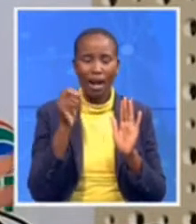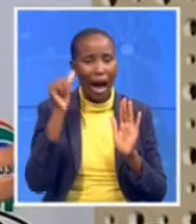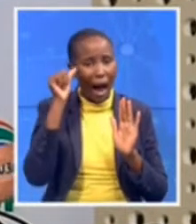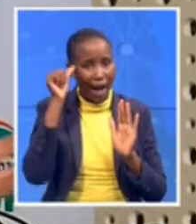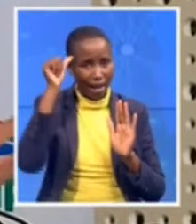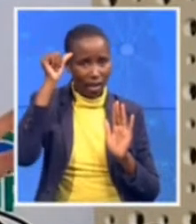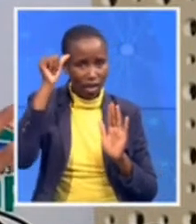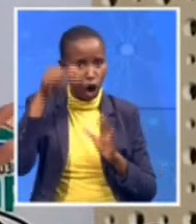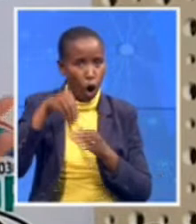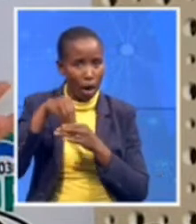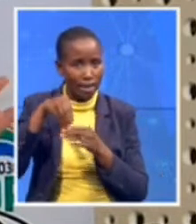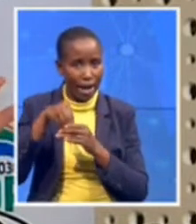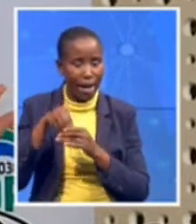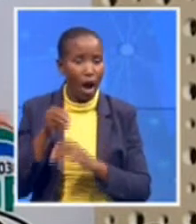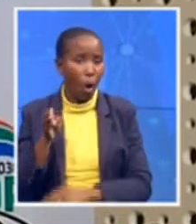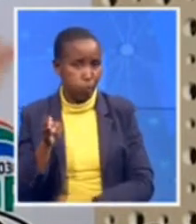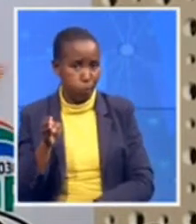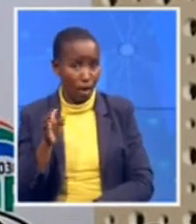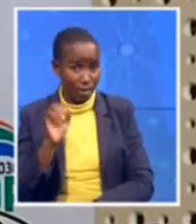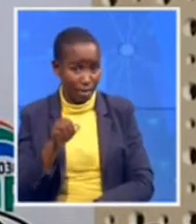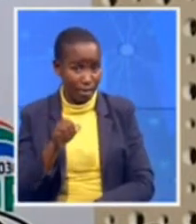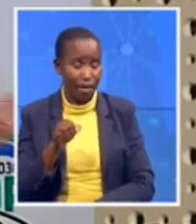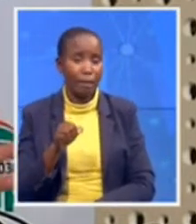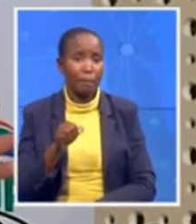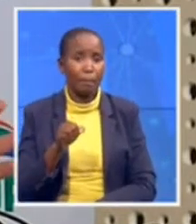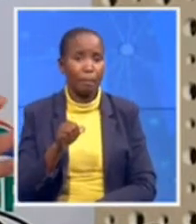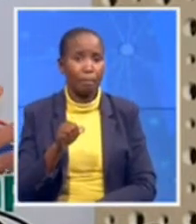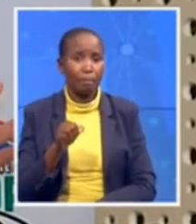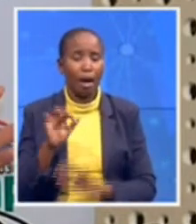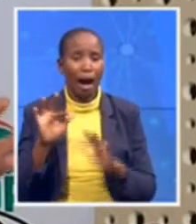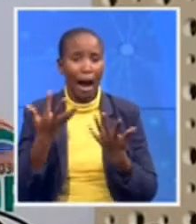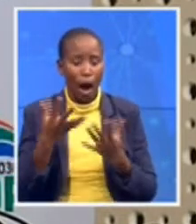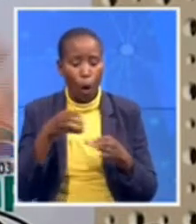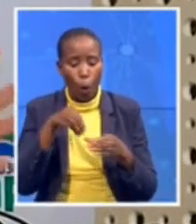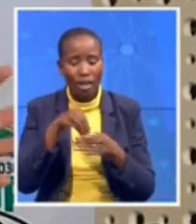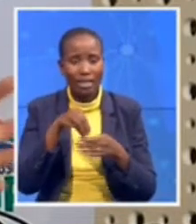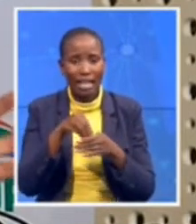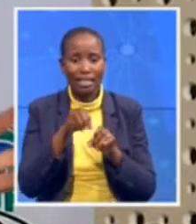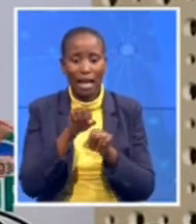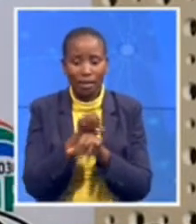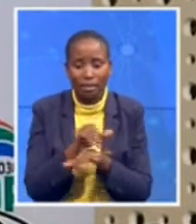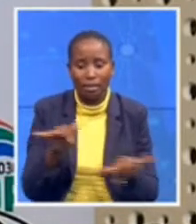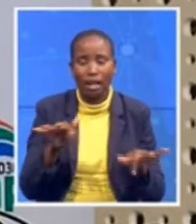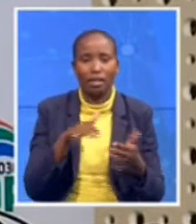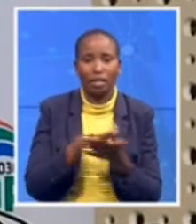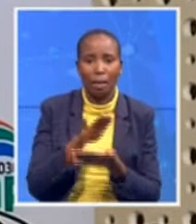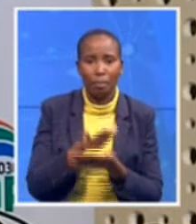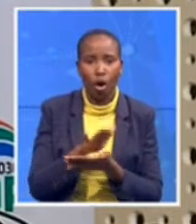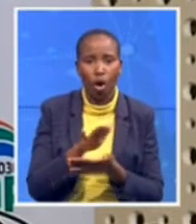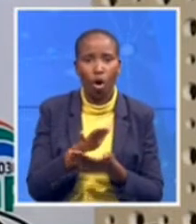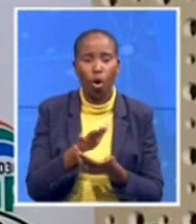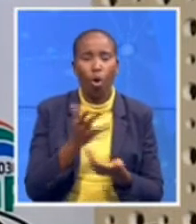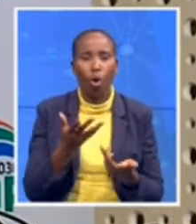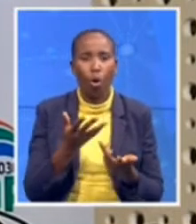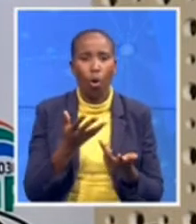which you are distributing content, film, other content, game content in an online platform, if you're